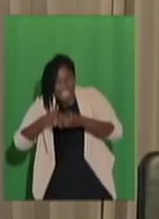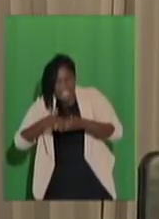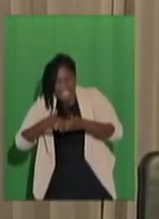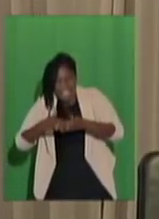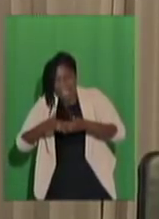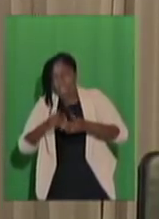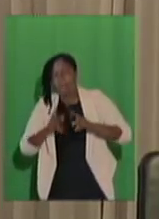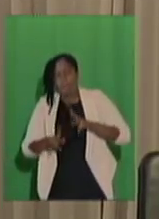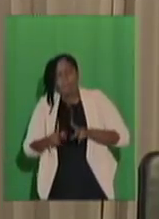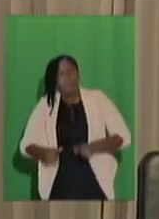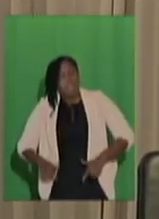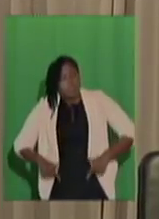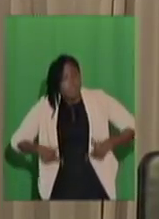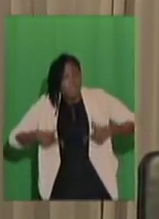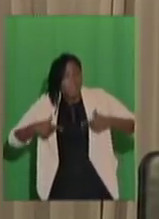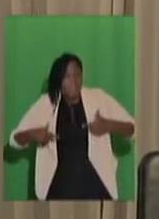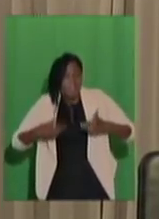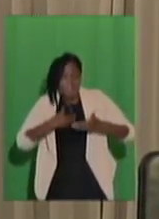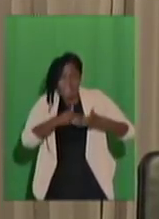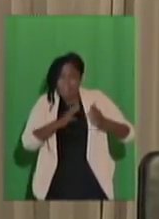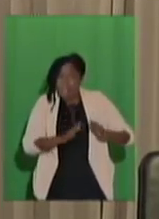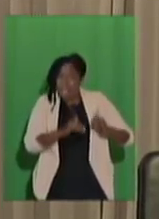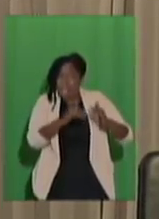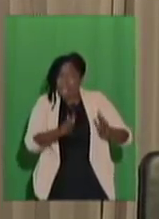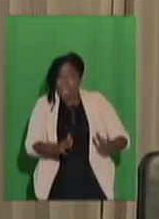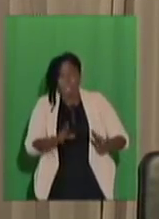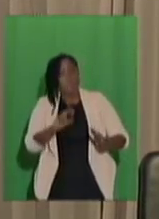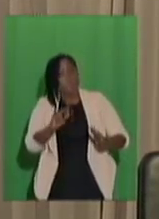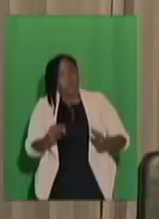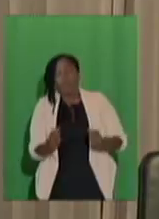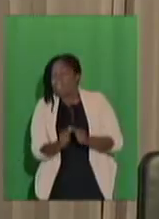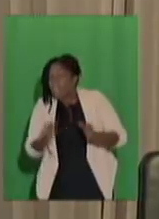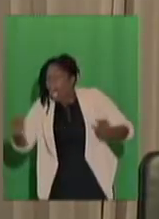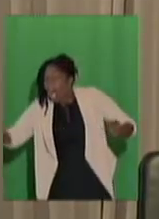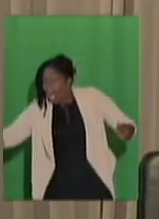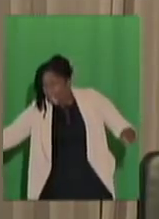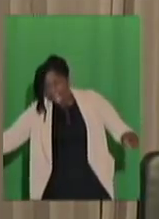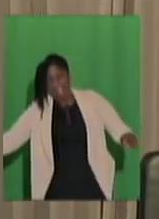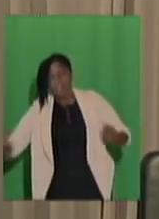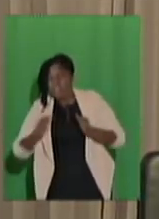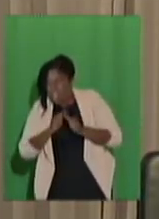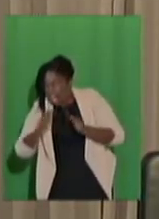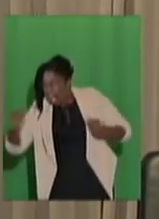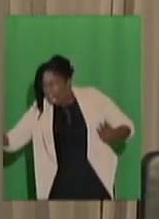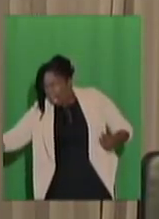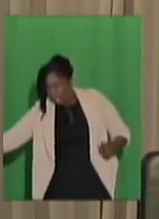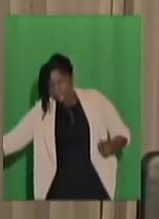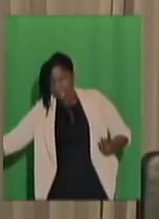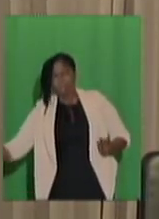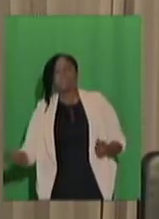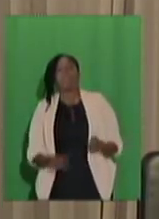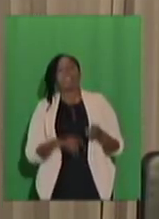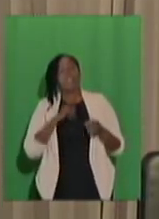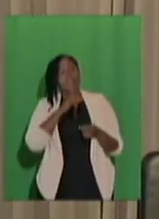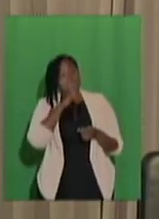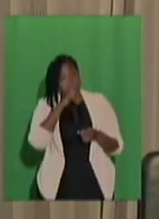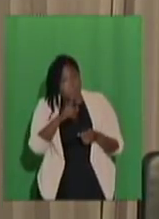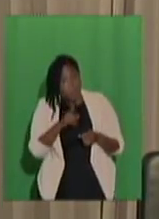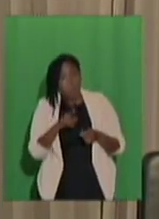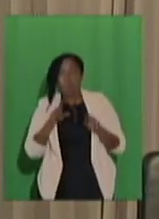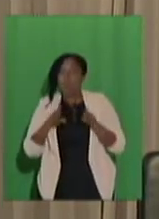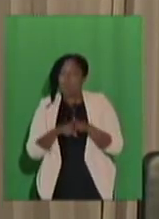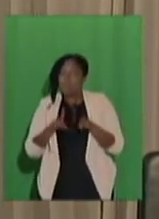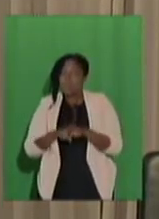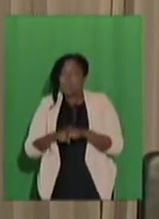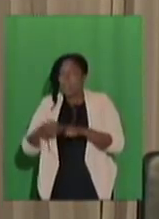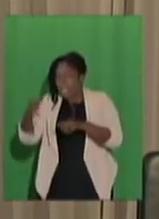within, so that there can be no spread. So in this particular instance, as well as the other instances before, there has been no risk of spread